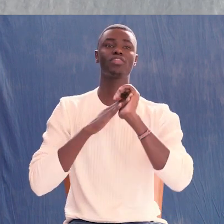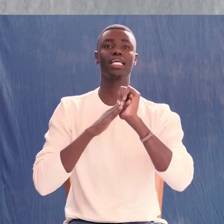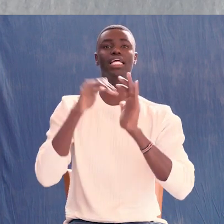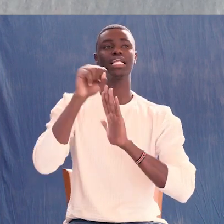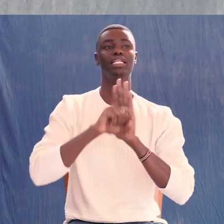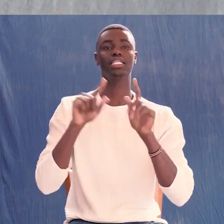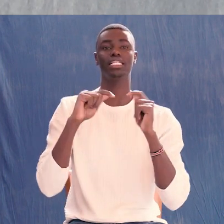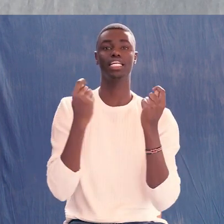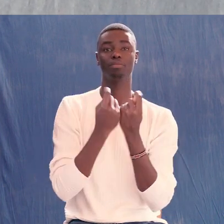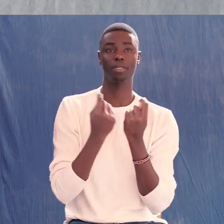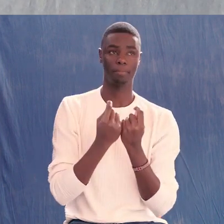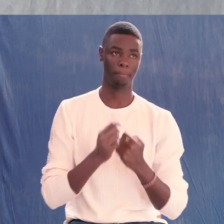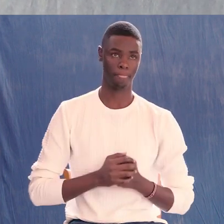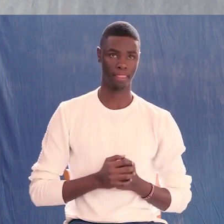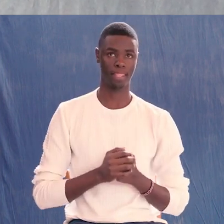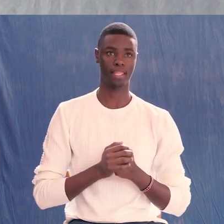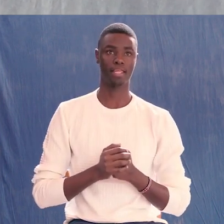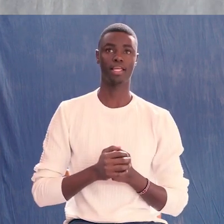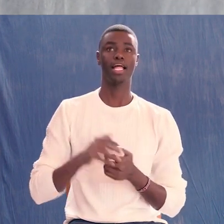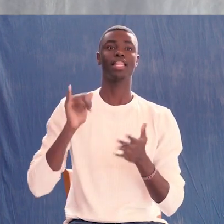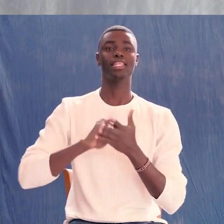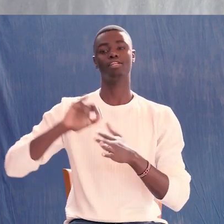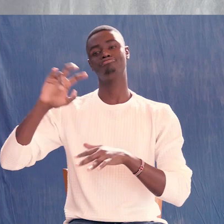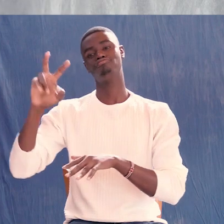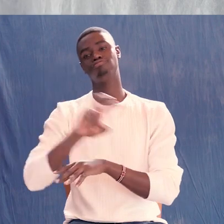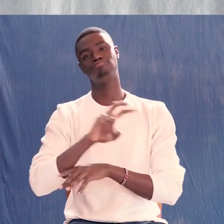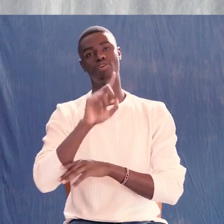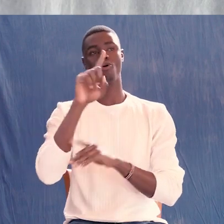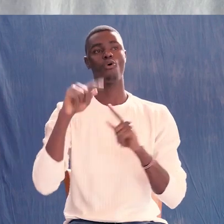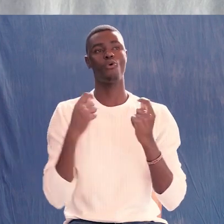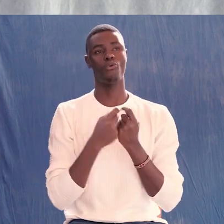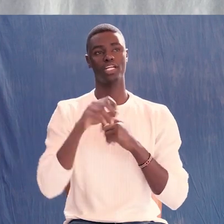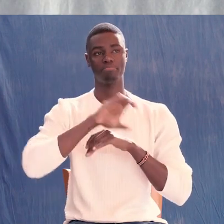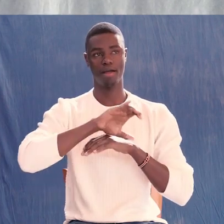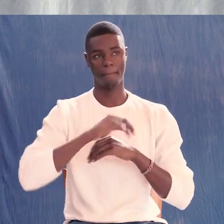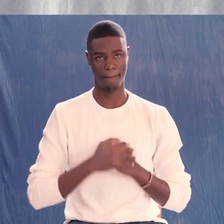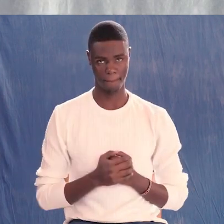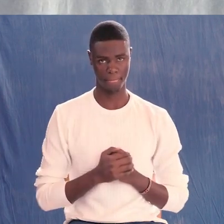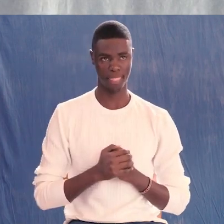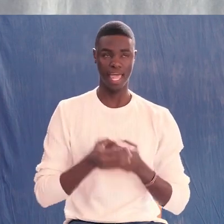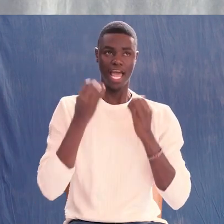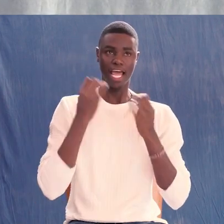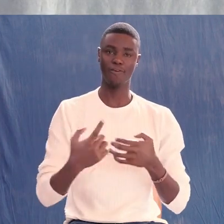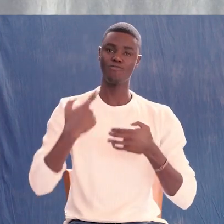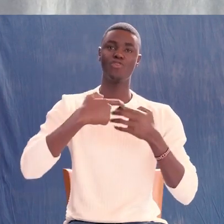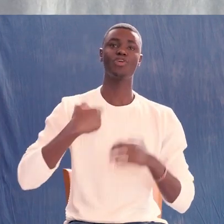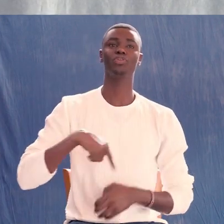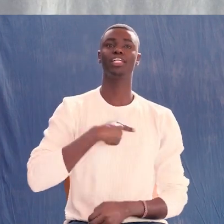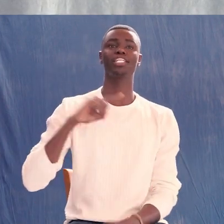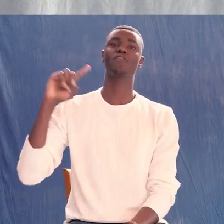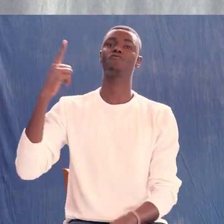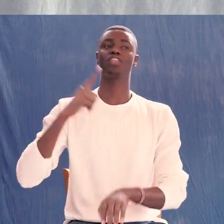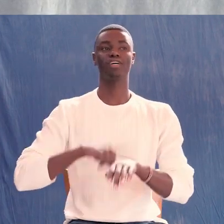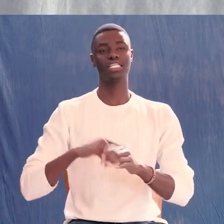oversees One Tribe. And if you're joining us for the first time,